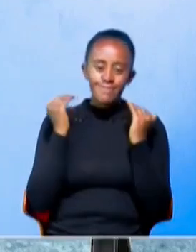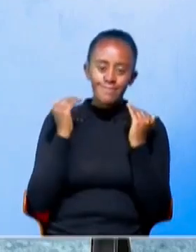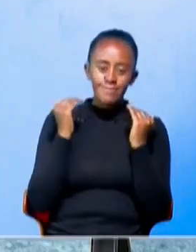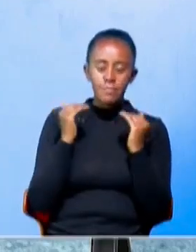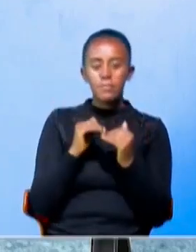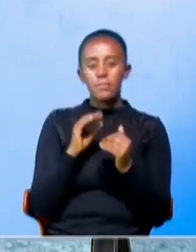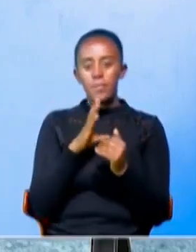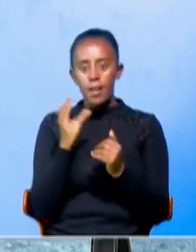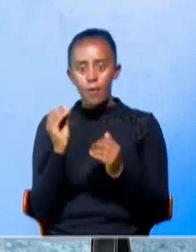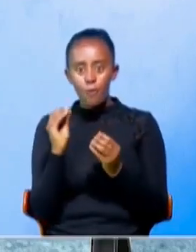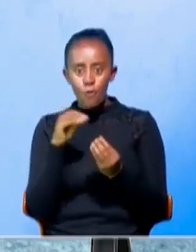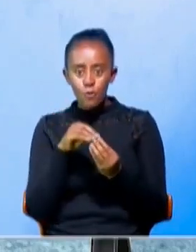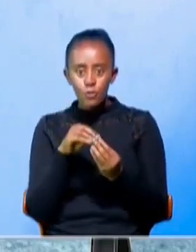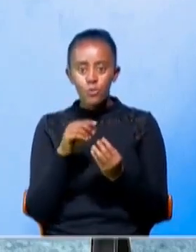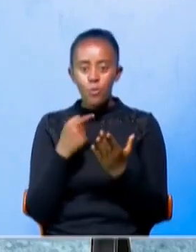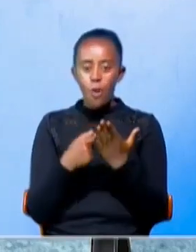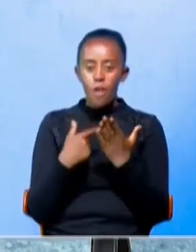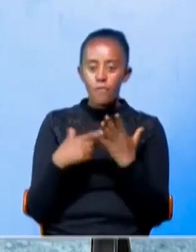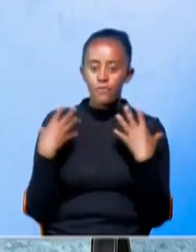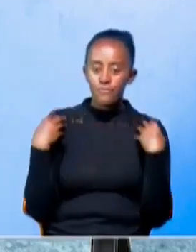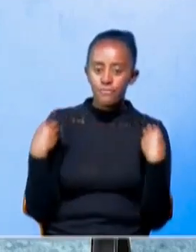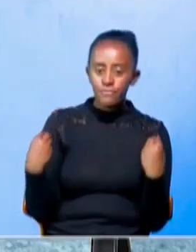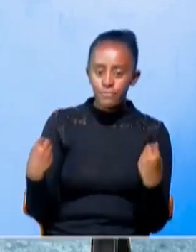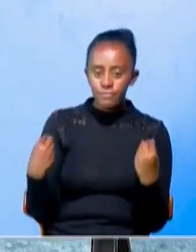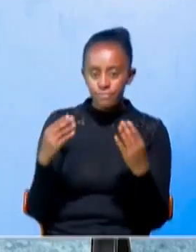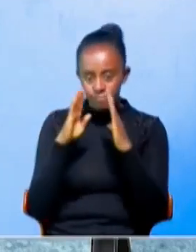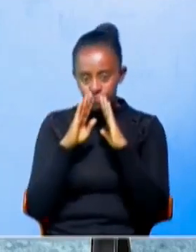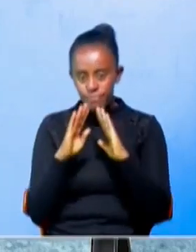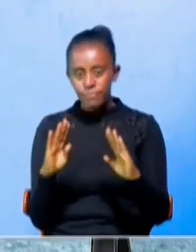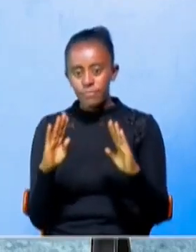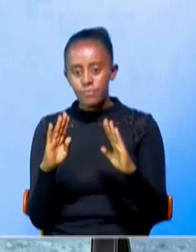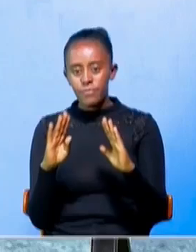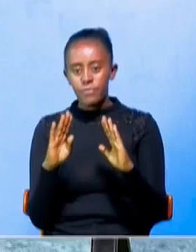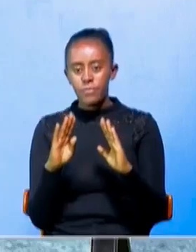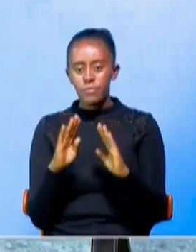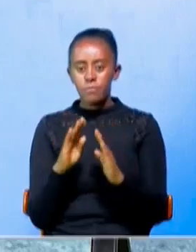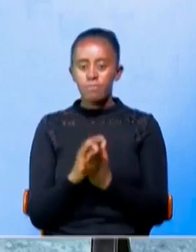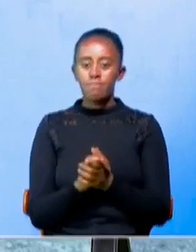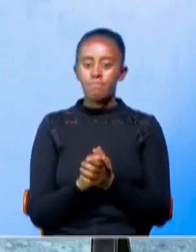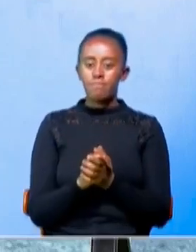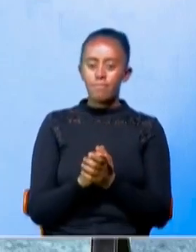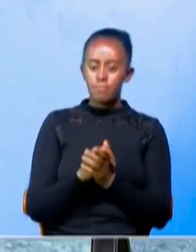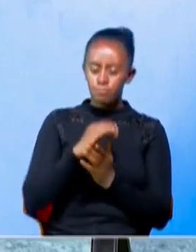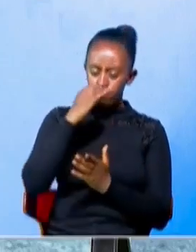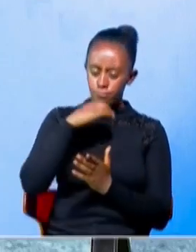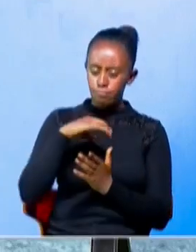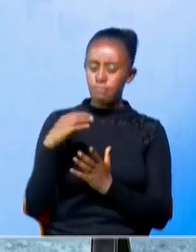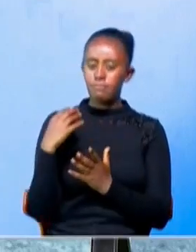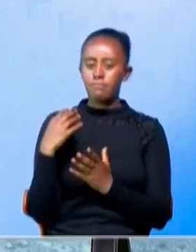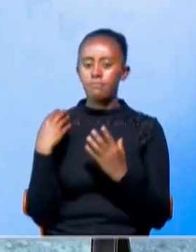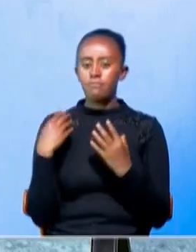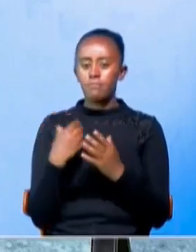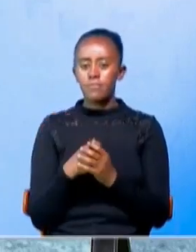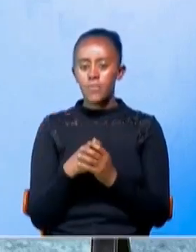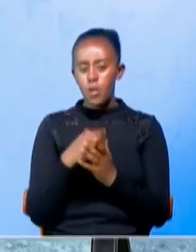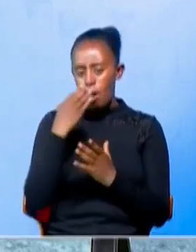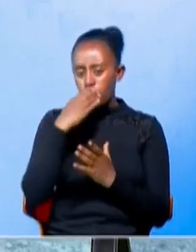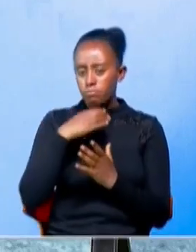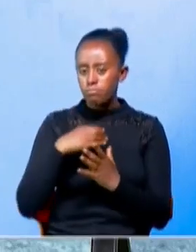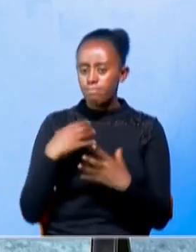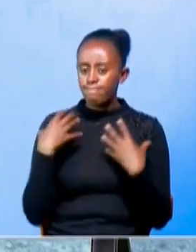And also, you have to greet your guests. Hot, okay? Hot